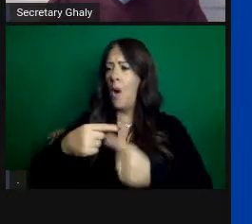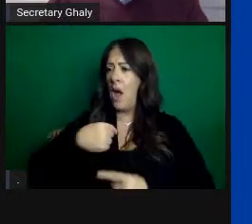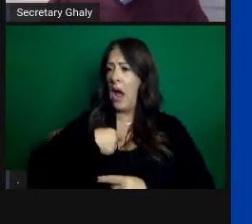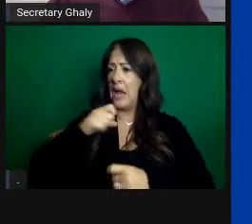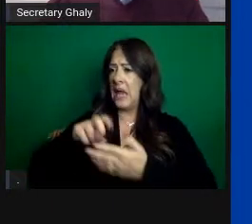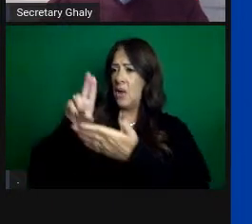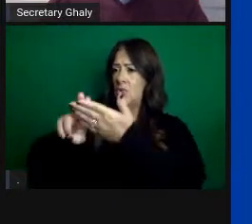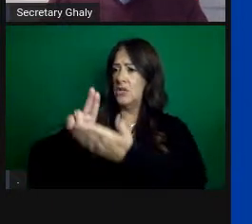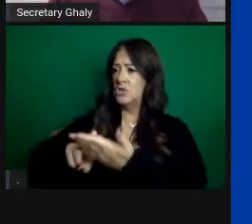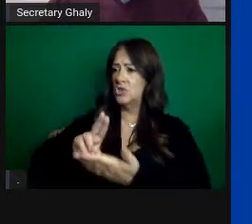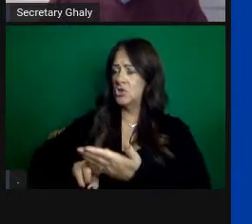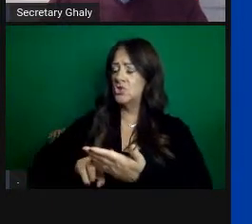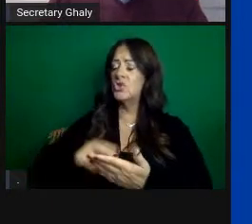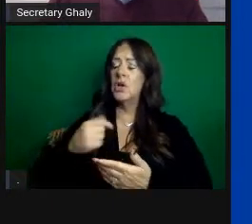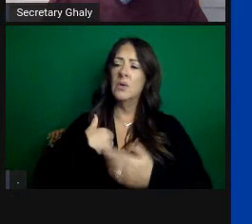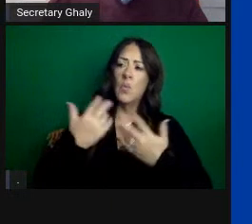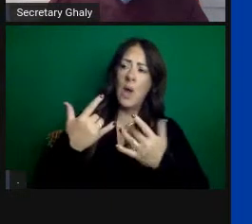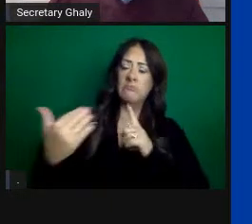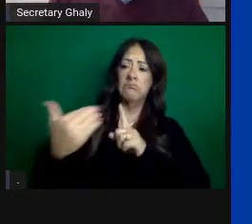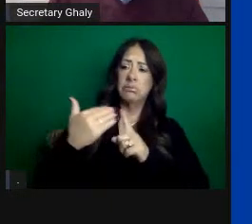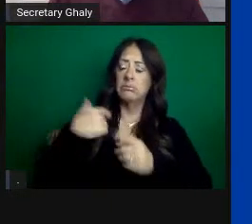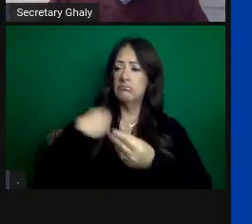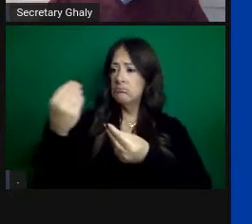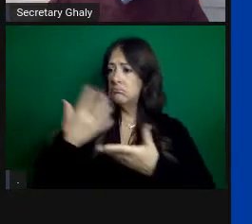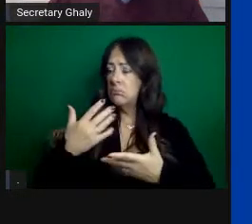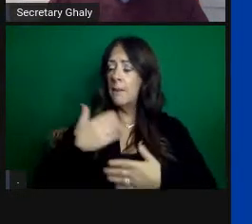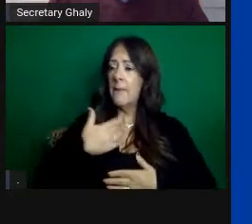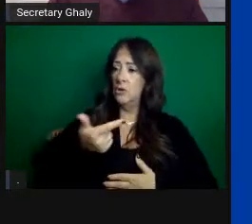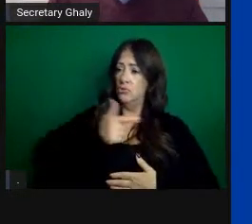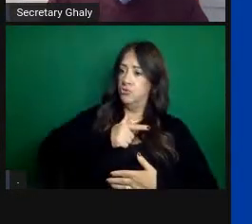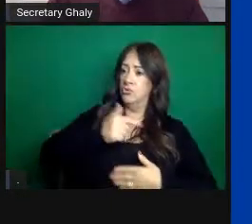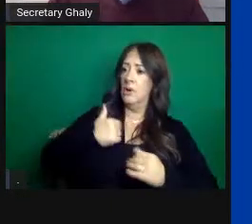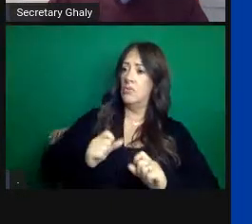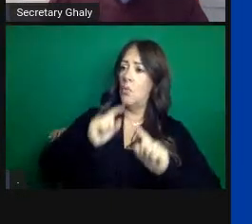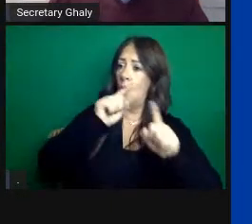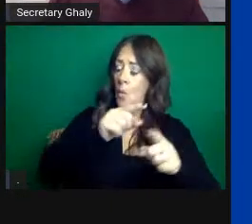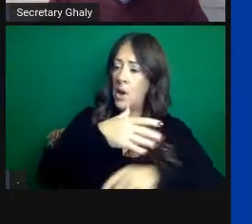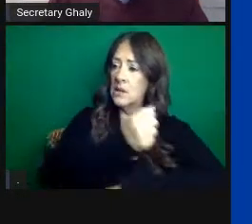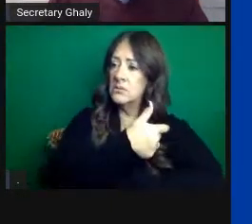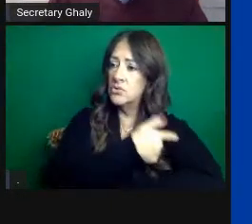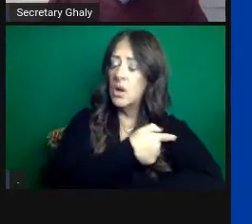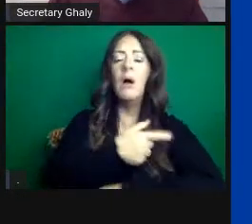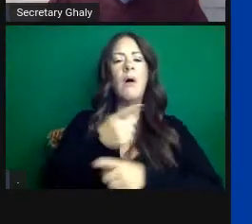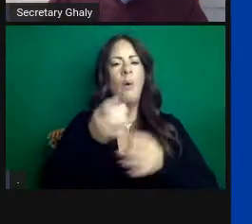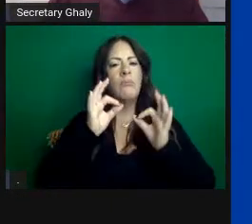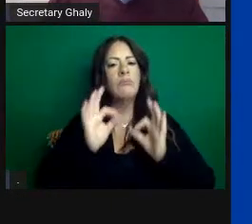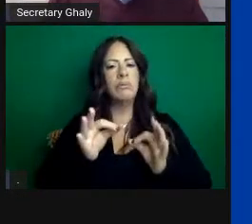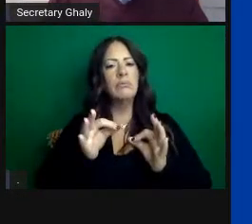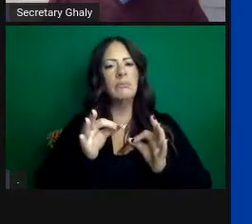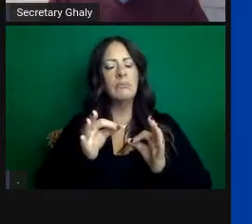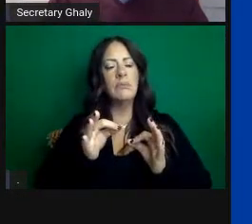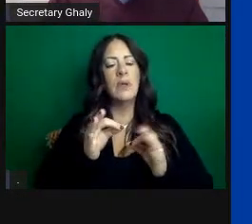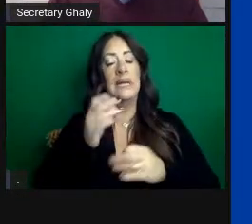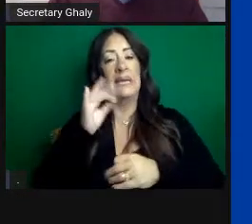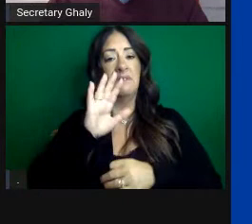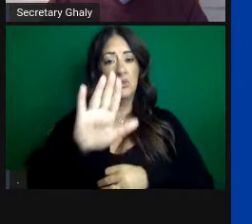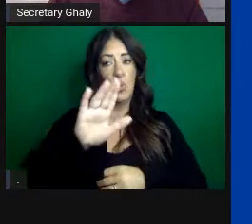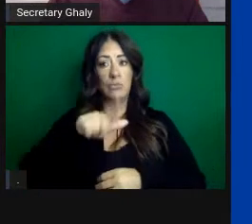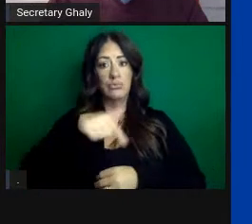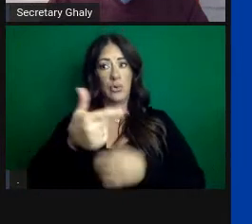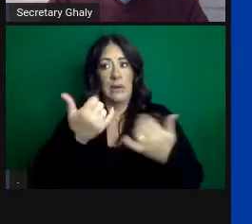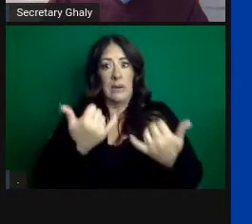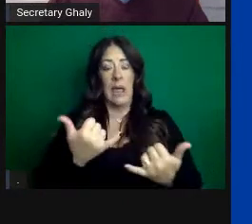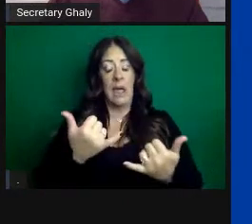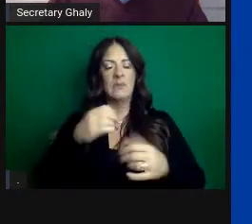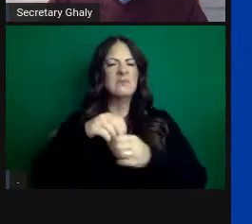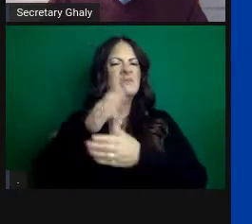be reminded or notified when it is your turn. And in fact, if it's your turn to receive vaccine now in certain